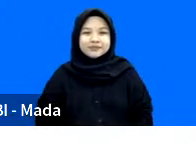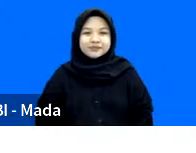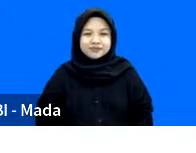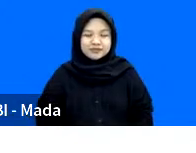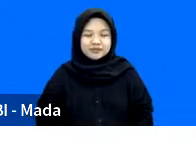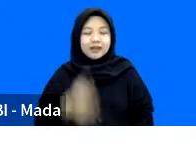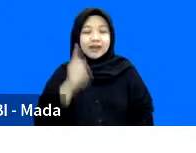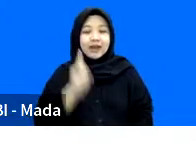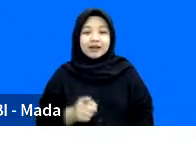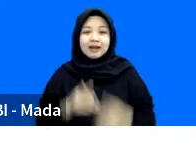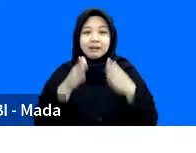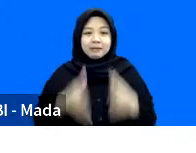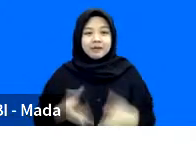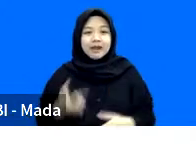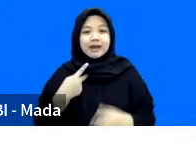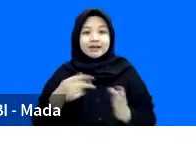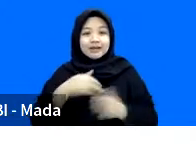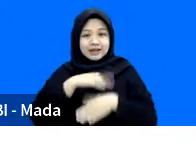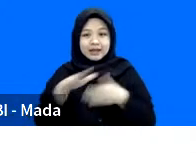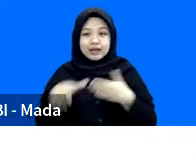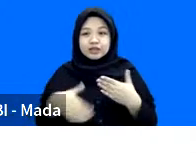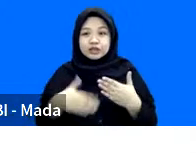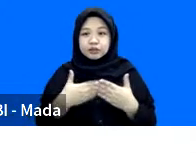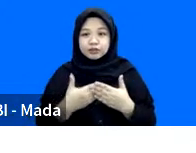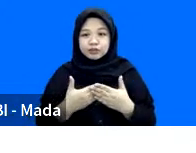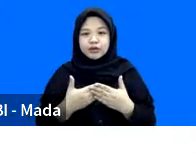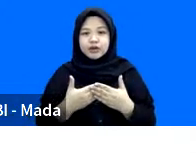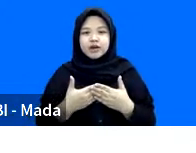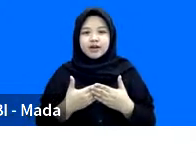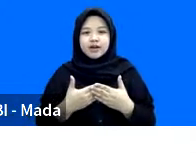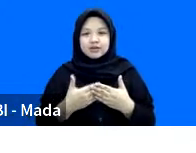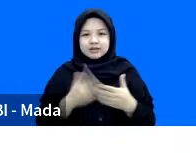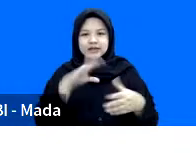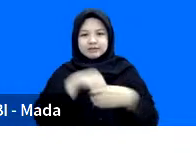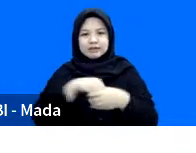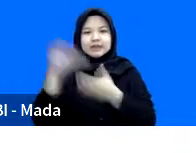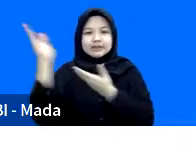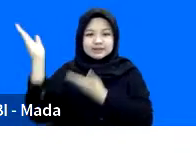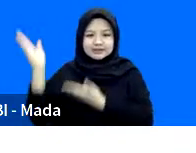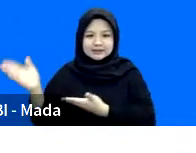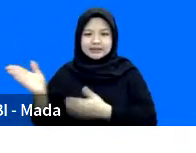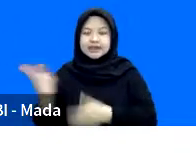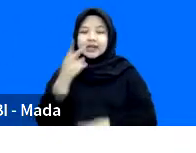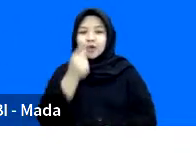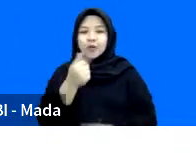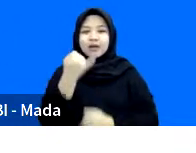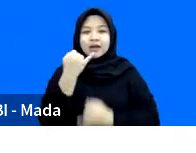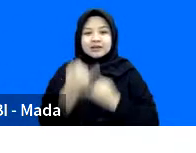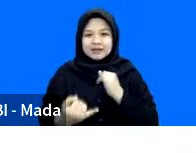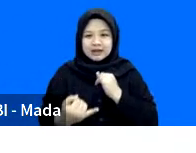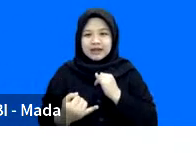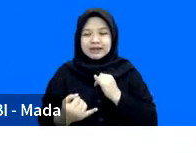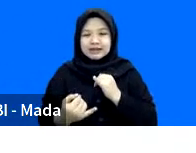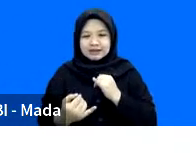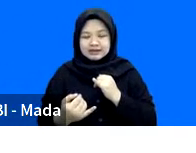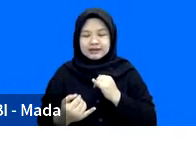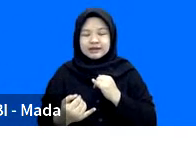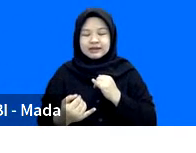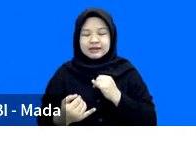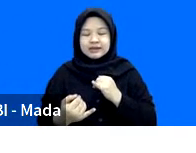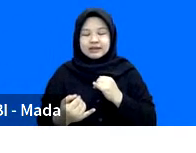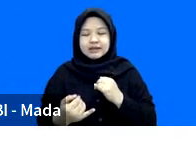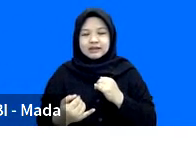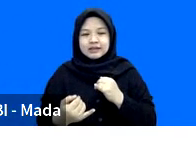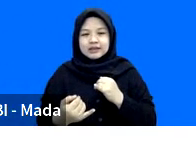working together on this. And finally, the last recommendation is to embed implementation research